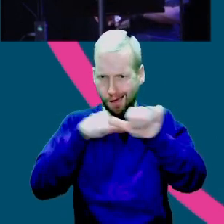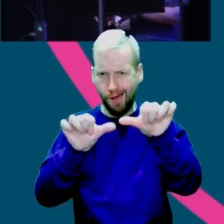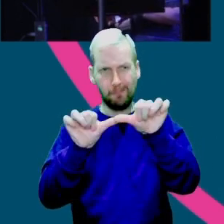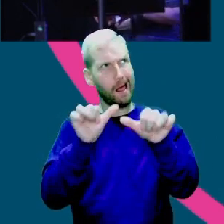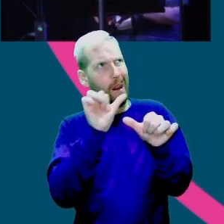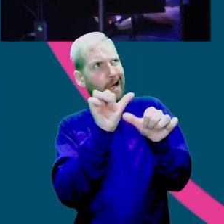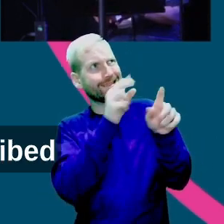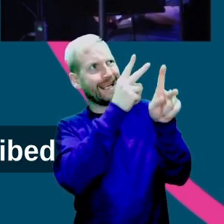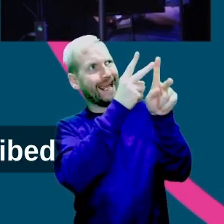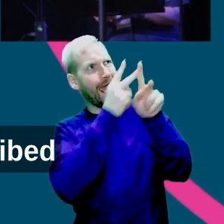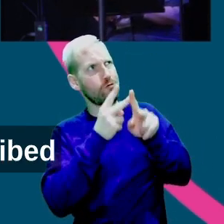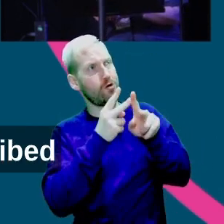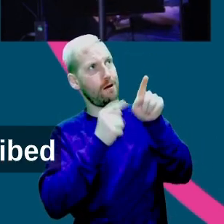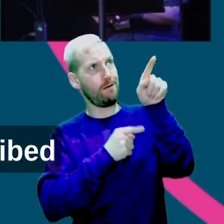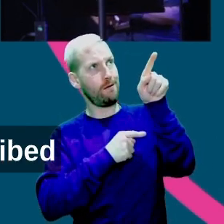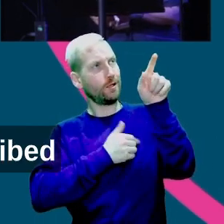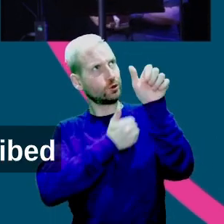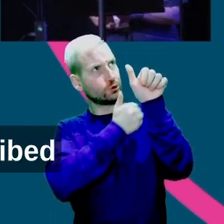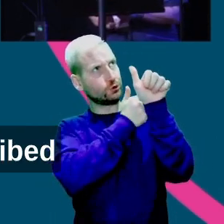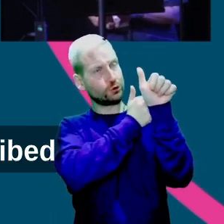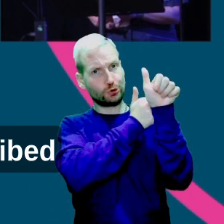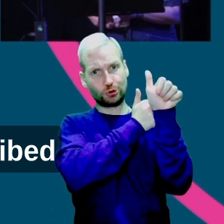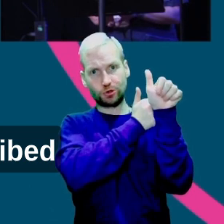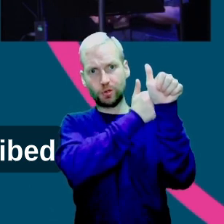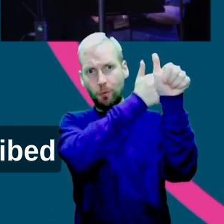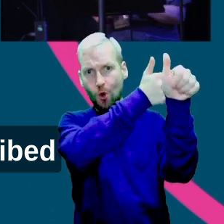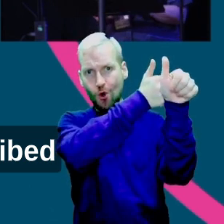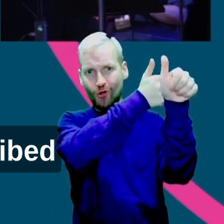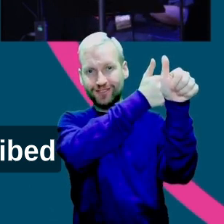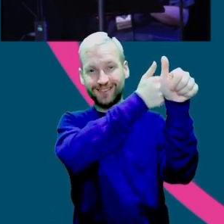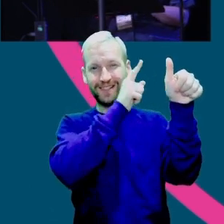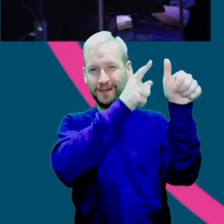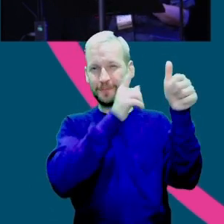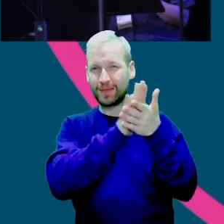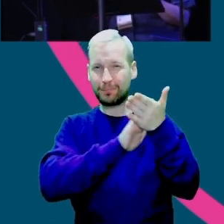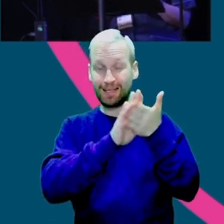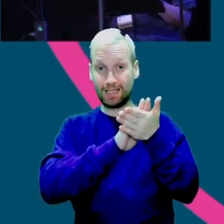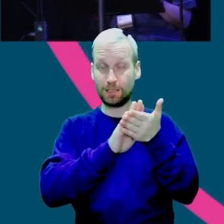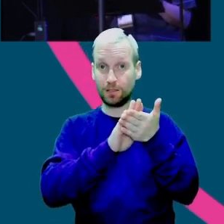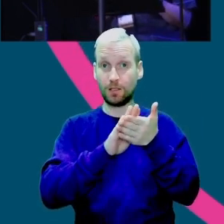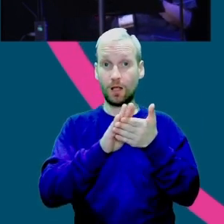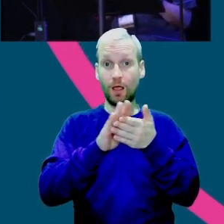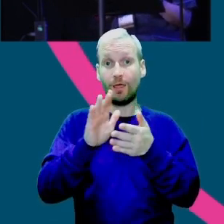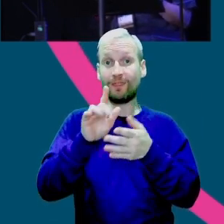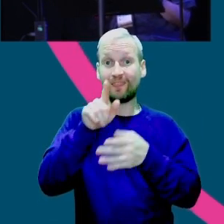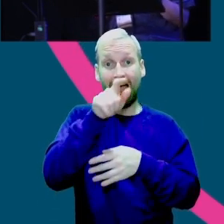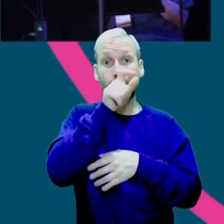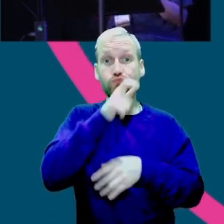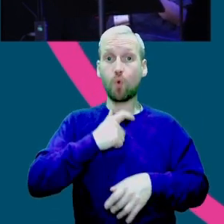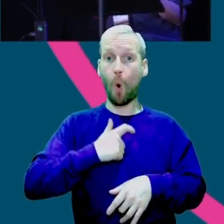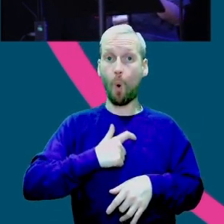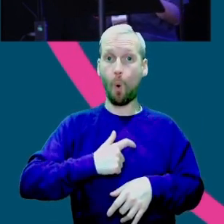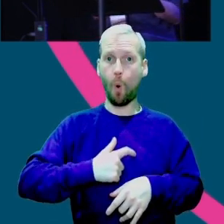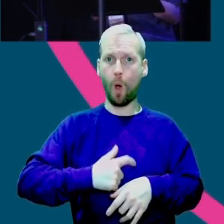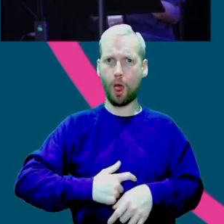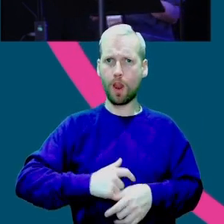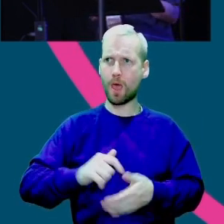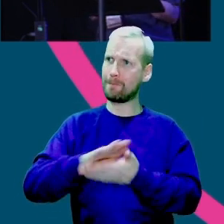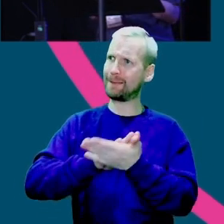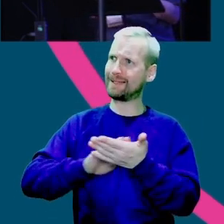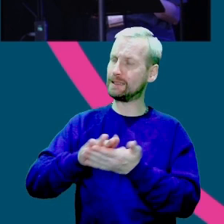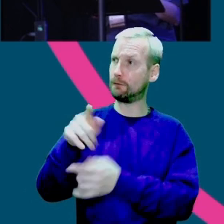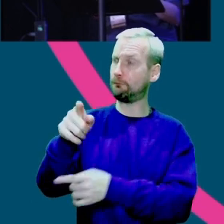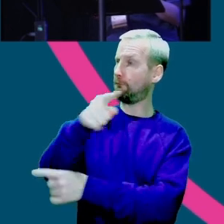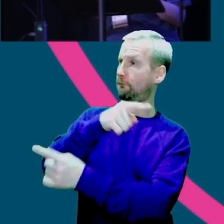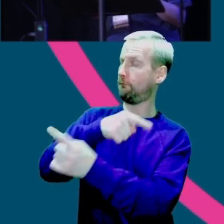support carers. And one carer interviewed for the evaluation described that just having the existence of that role to support